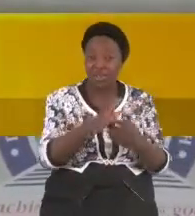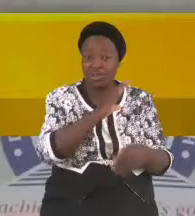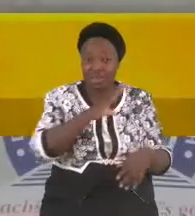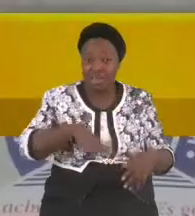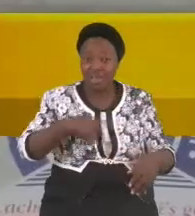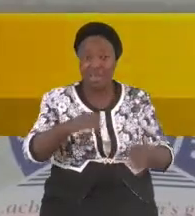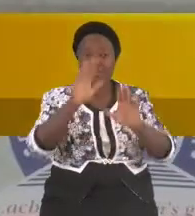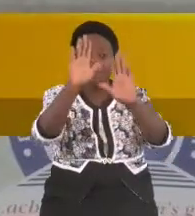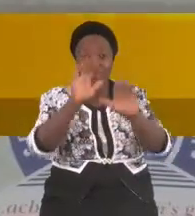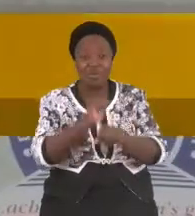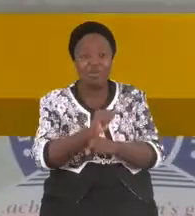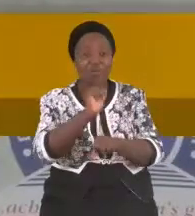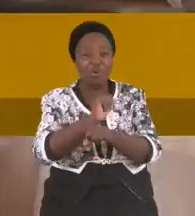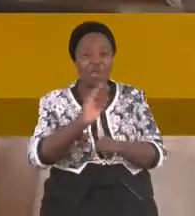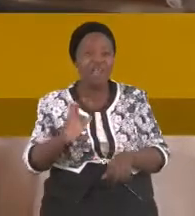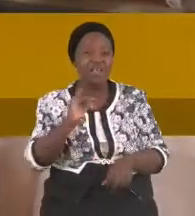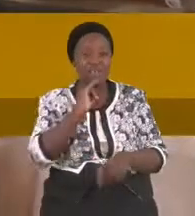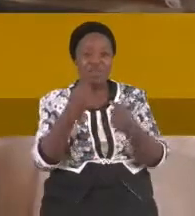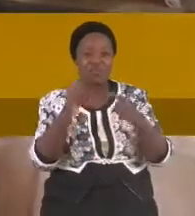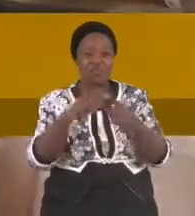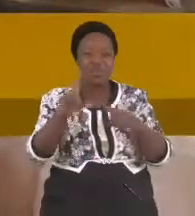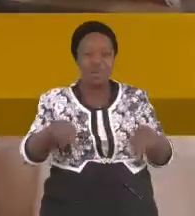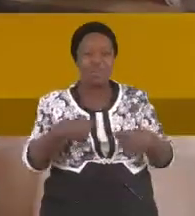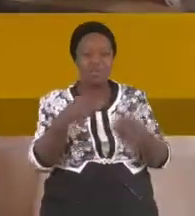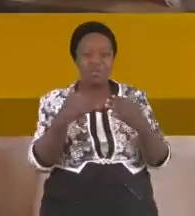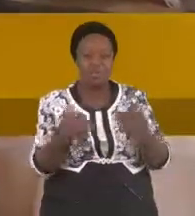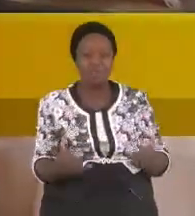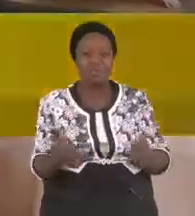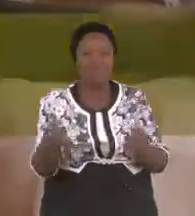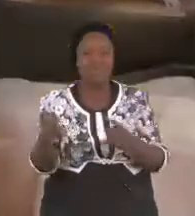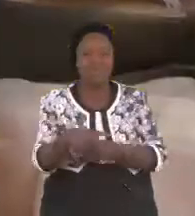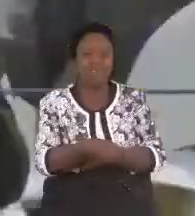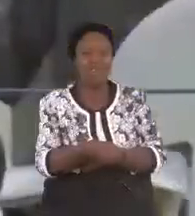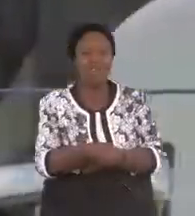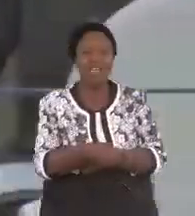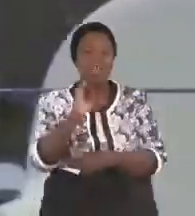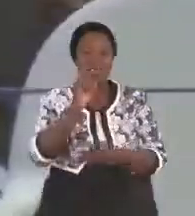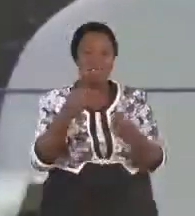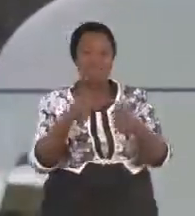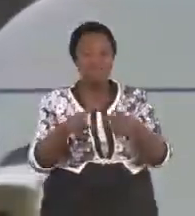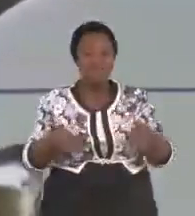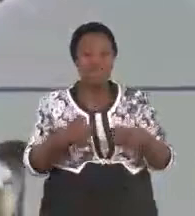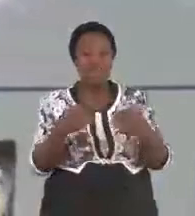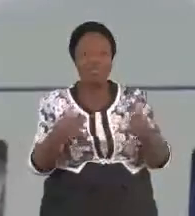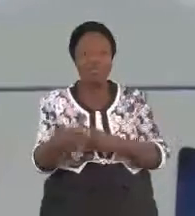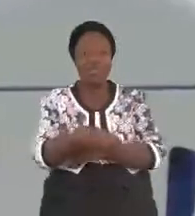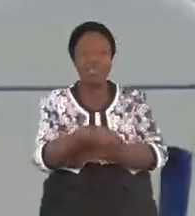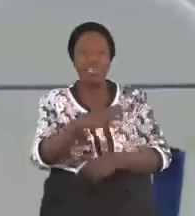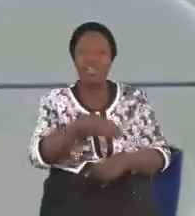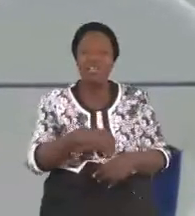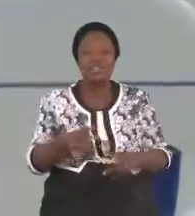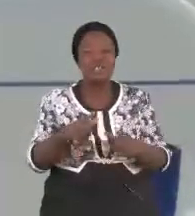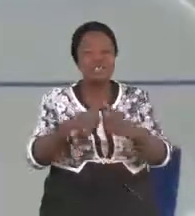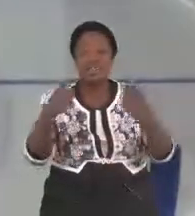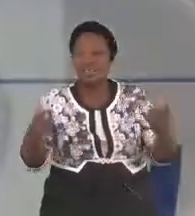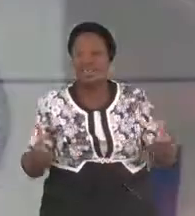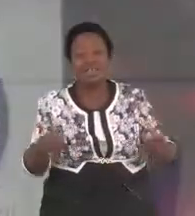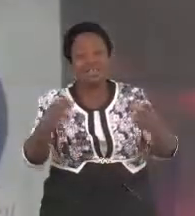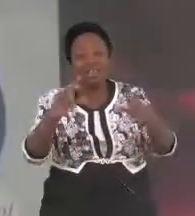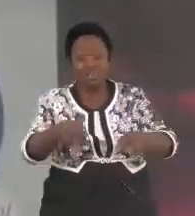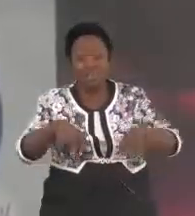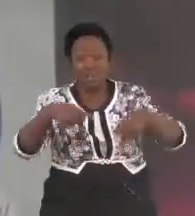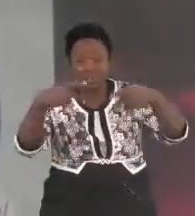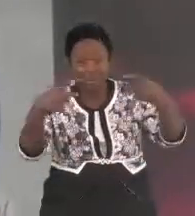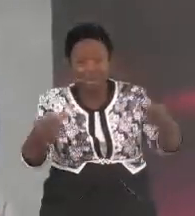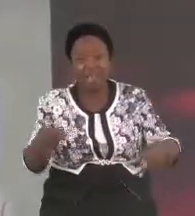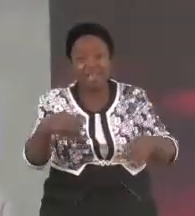is coming to your life today. I said it's coming to your life today. Supernatural supply in your life